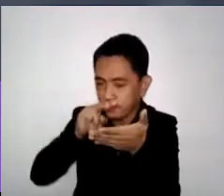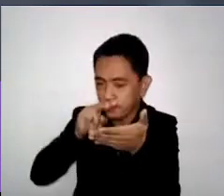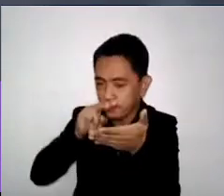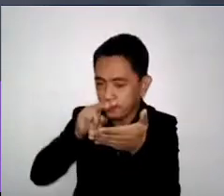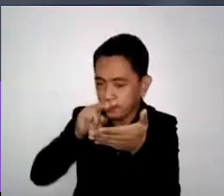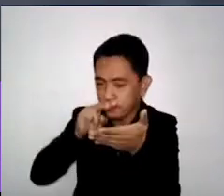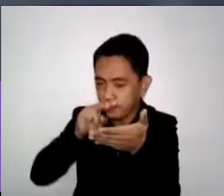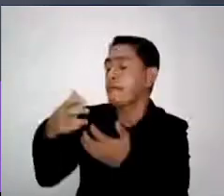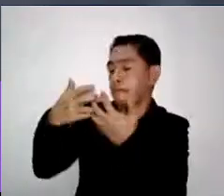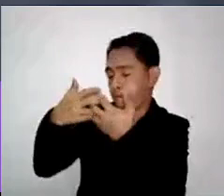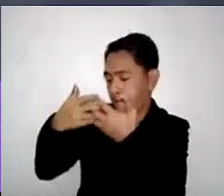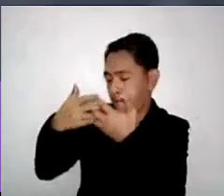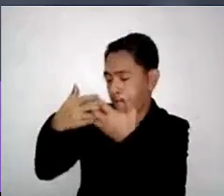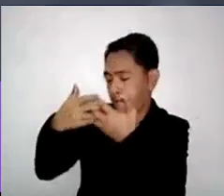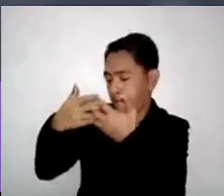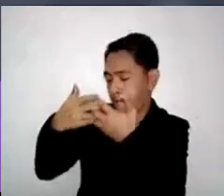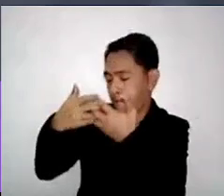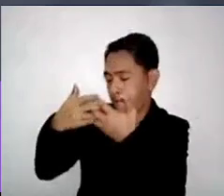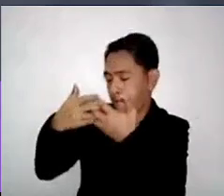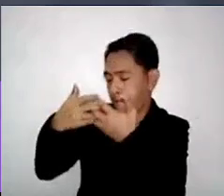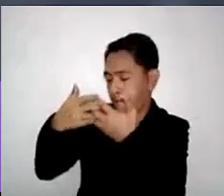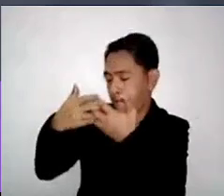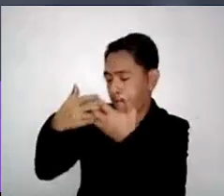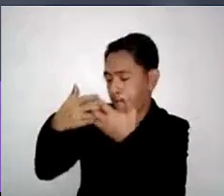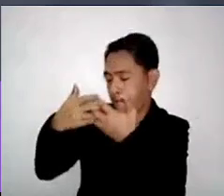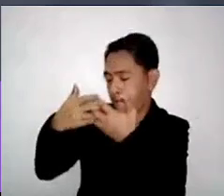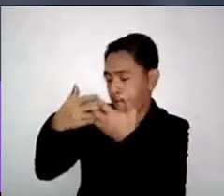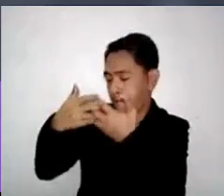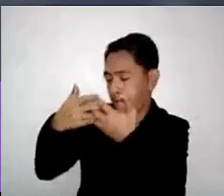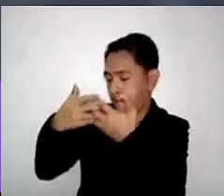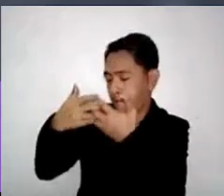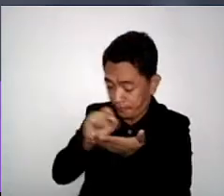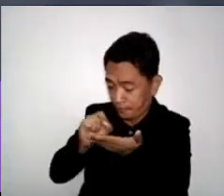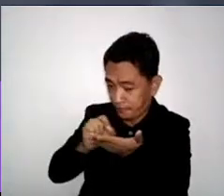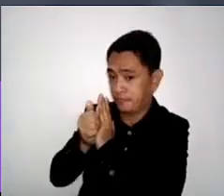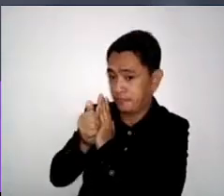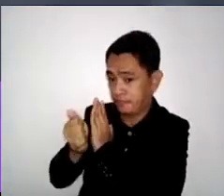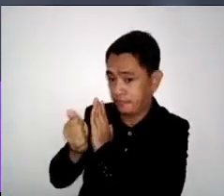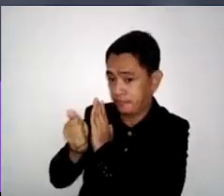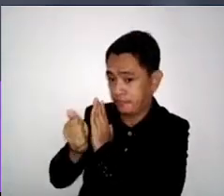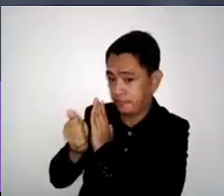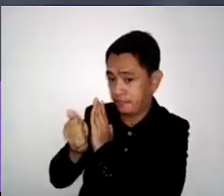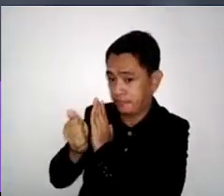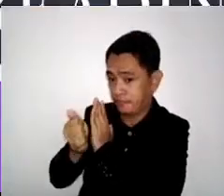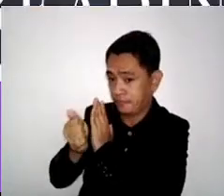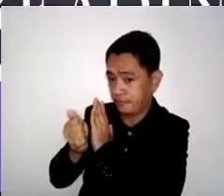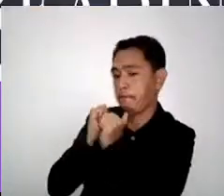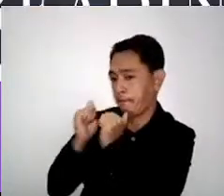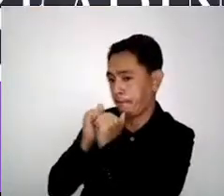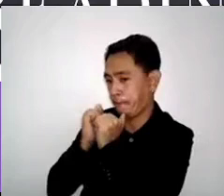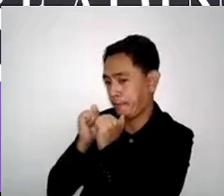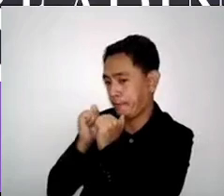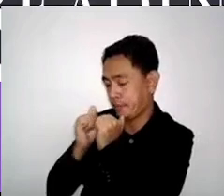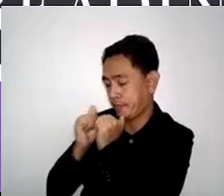while comprehension and writing skills would fall under the meaning aspect of literacy.